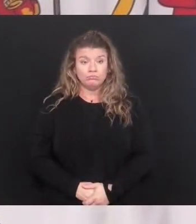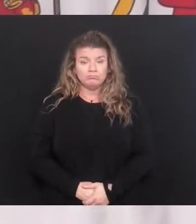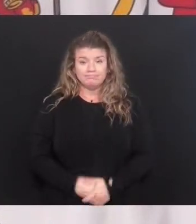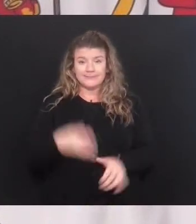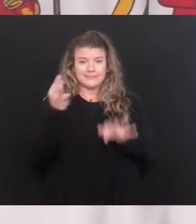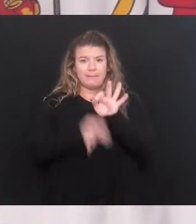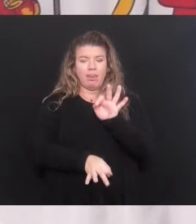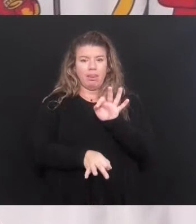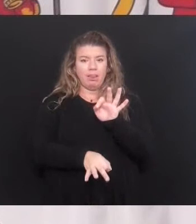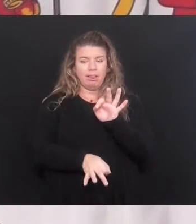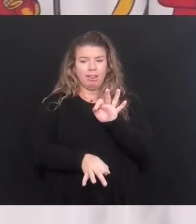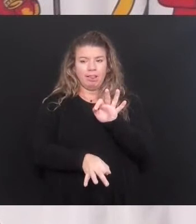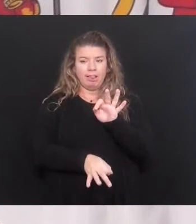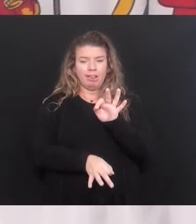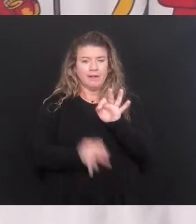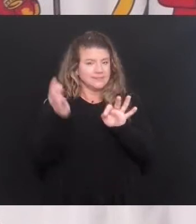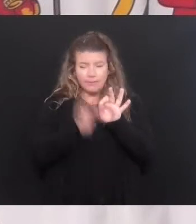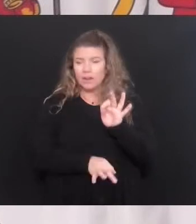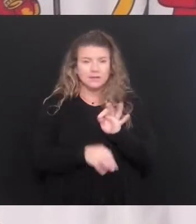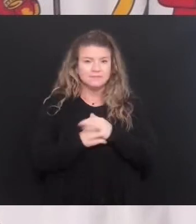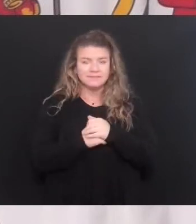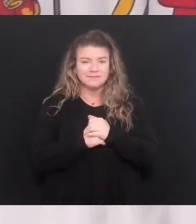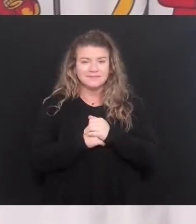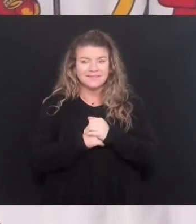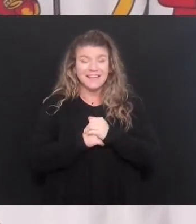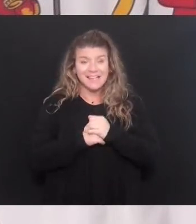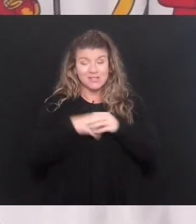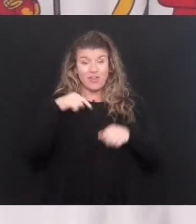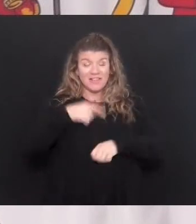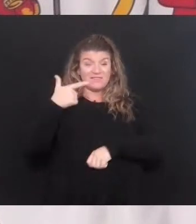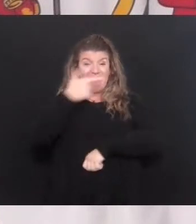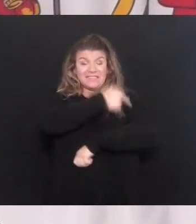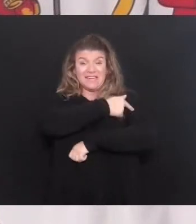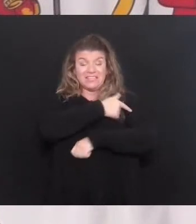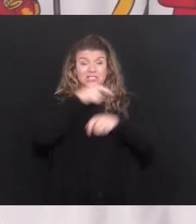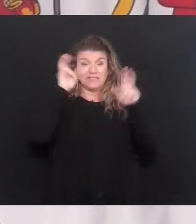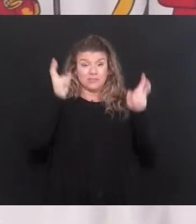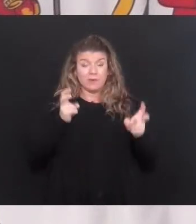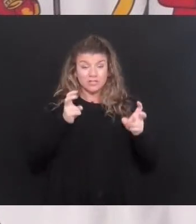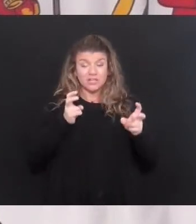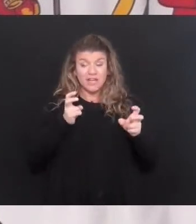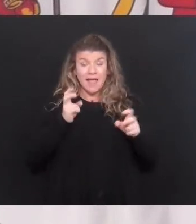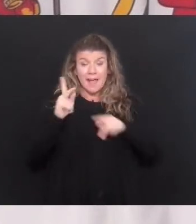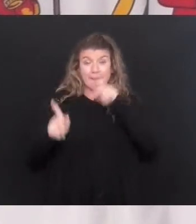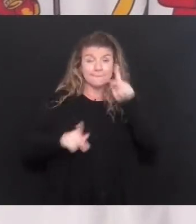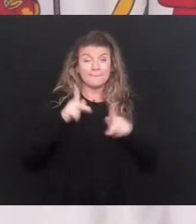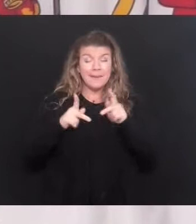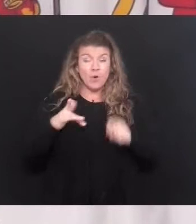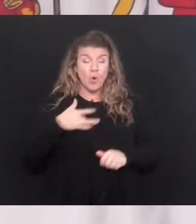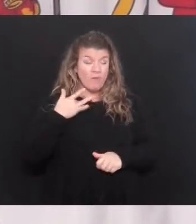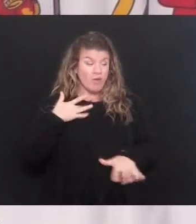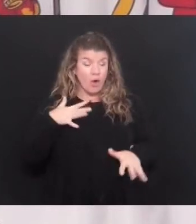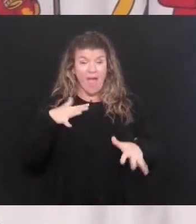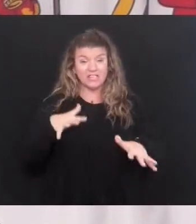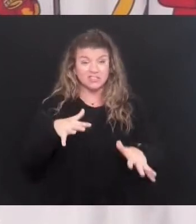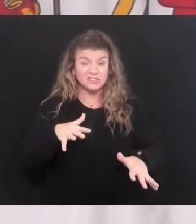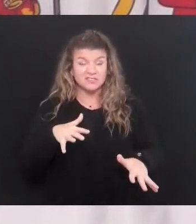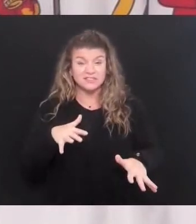simple as just that. And in this vaccination deal, people that are feeling anxious